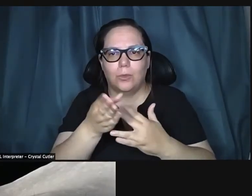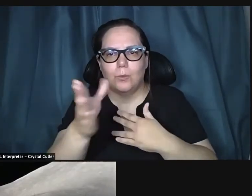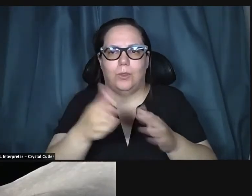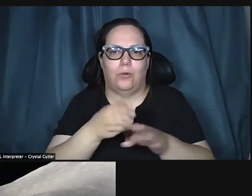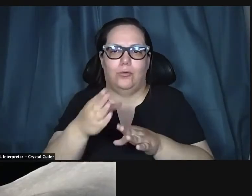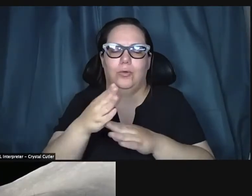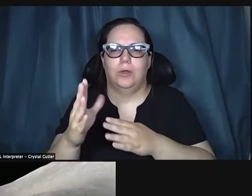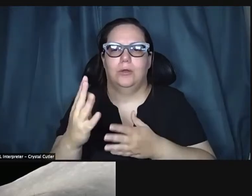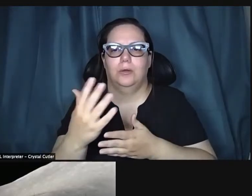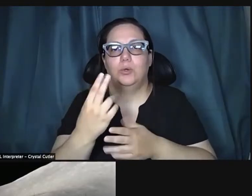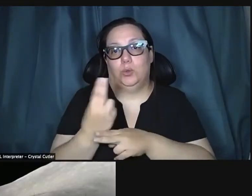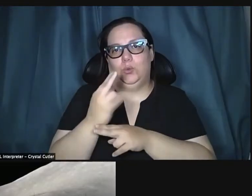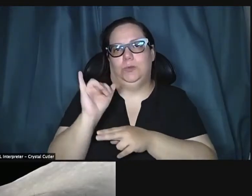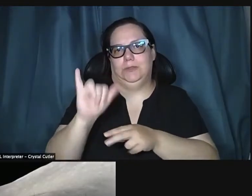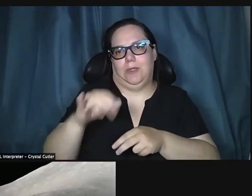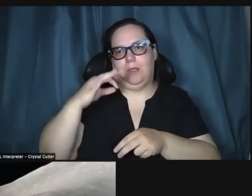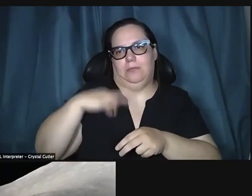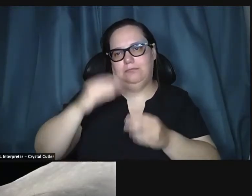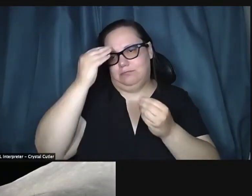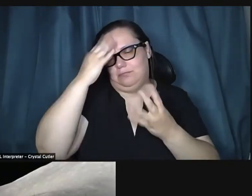be happy. I